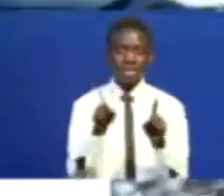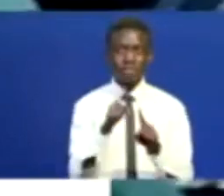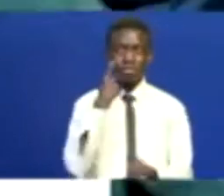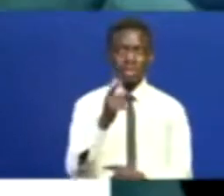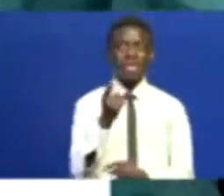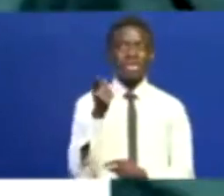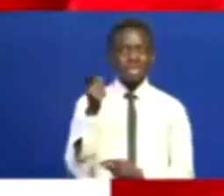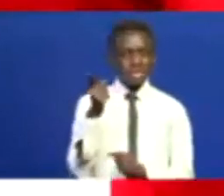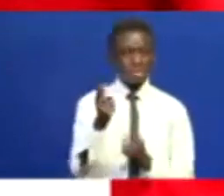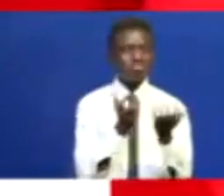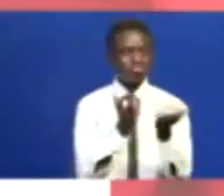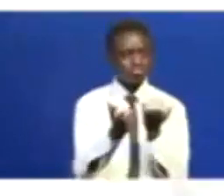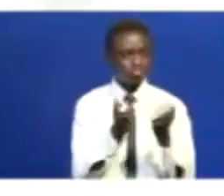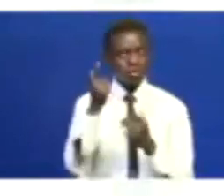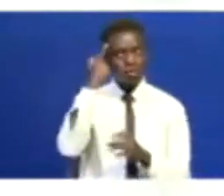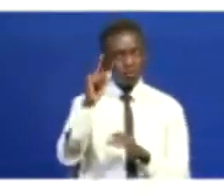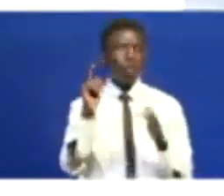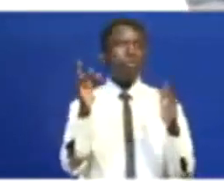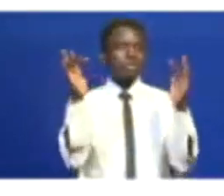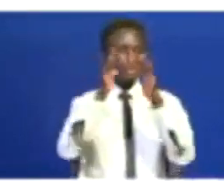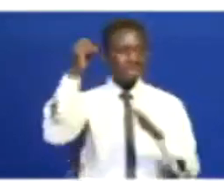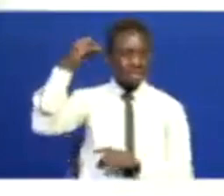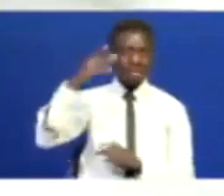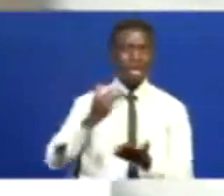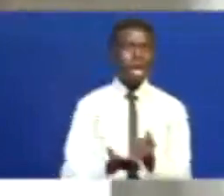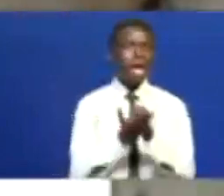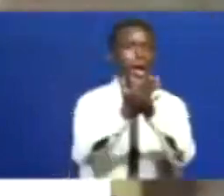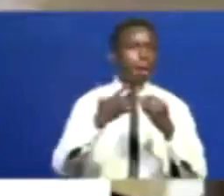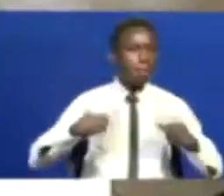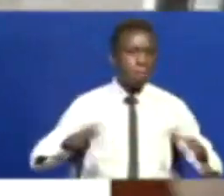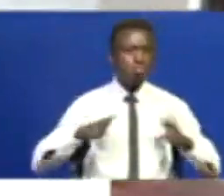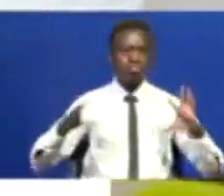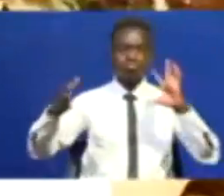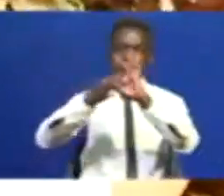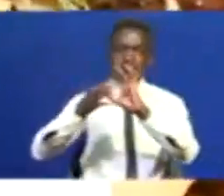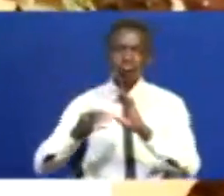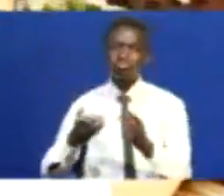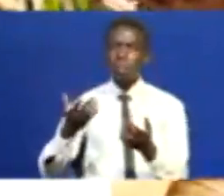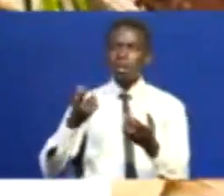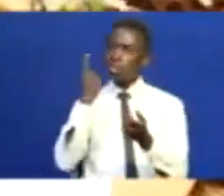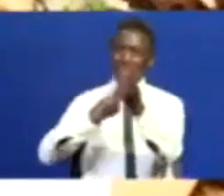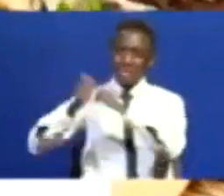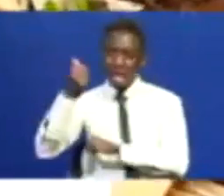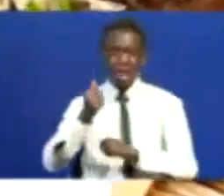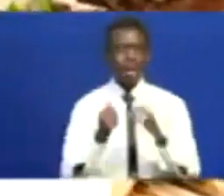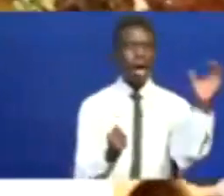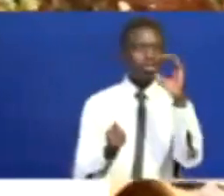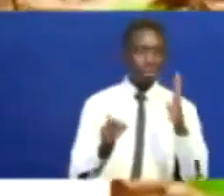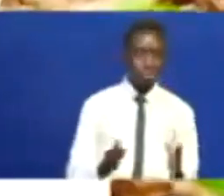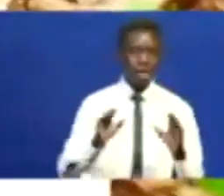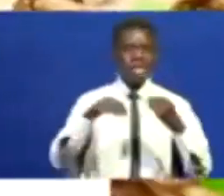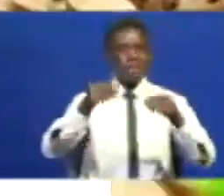platform leverages technology to connect consumers, vendors, and suppliers, providing them with high-quality foods,